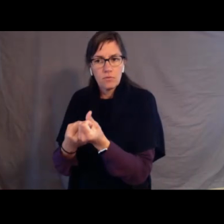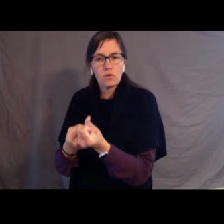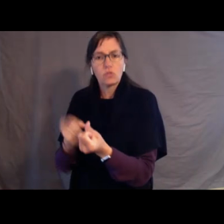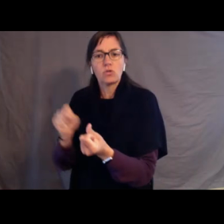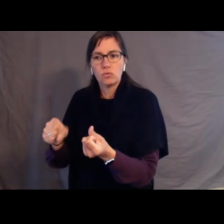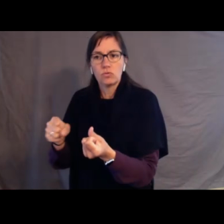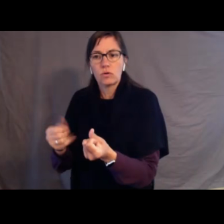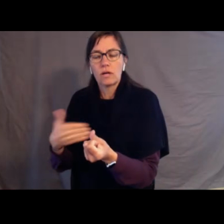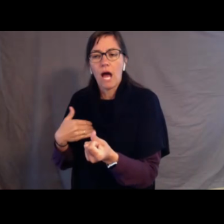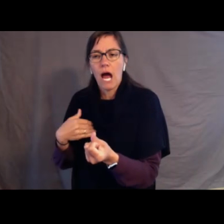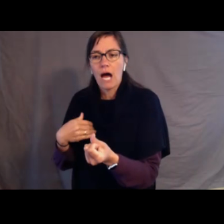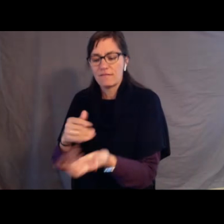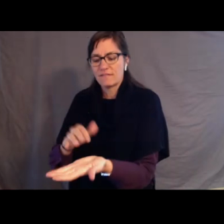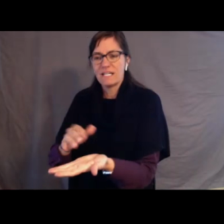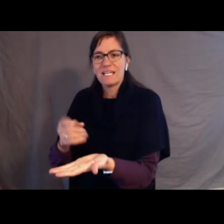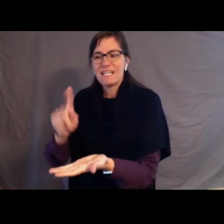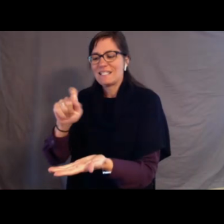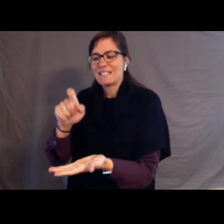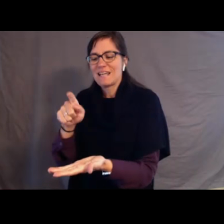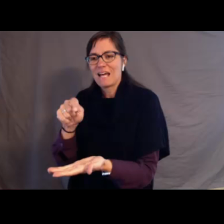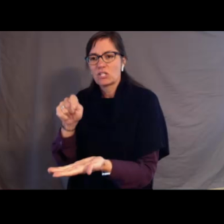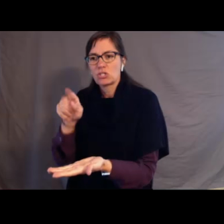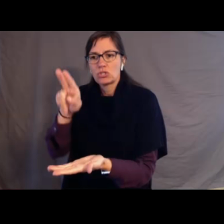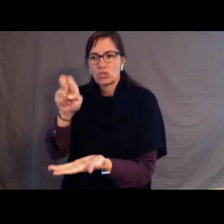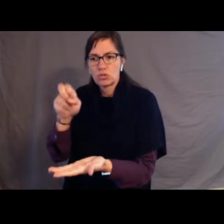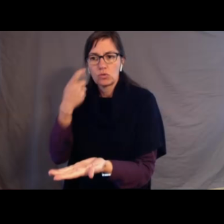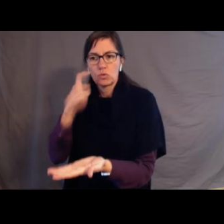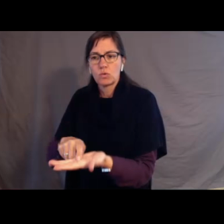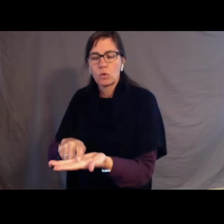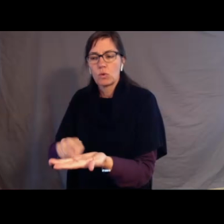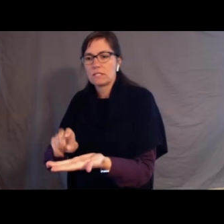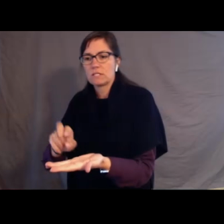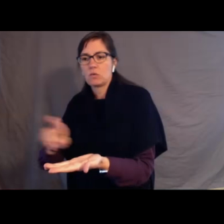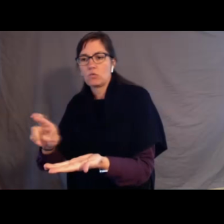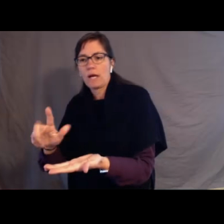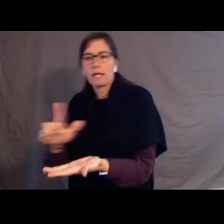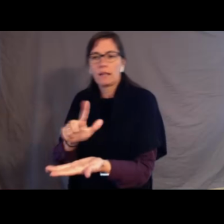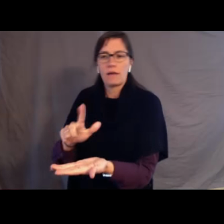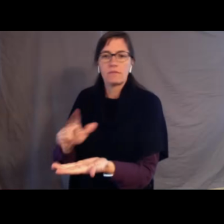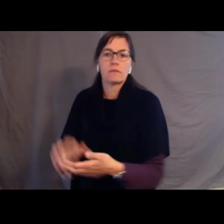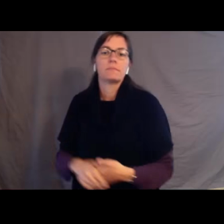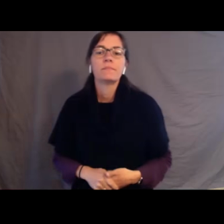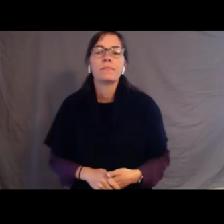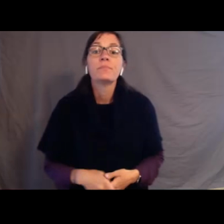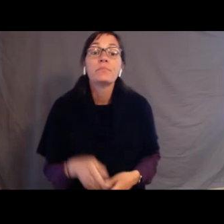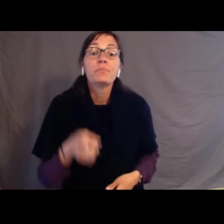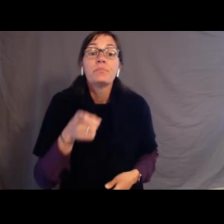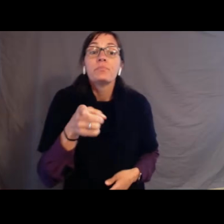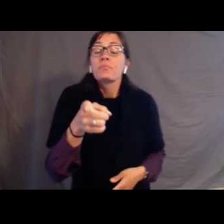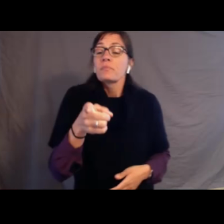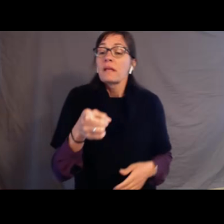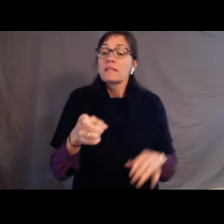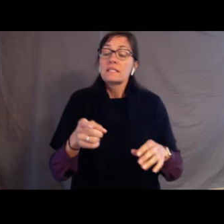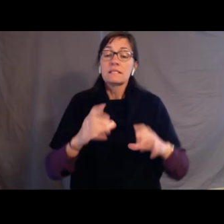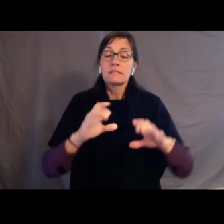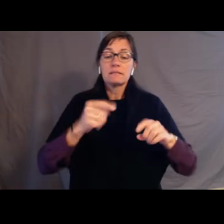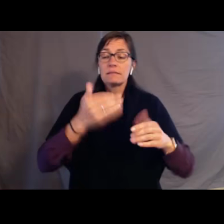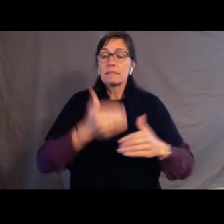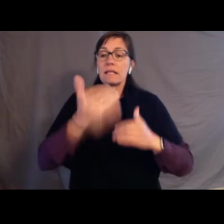representation or a texture there to help them discriminate. These are more, I would call, mid-tech devices. Some of these have